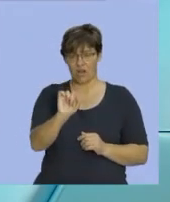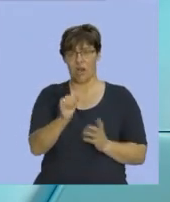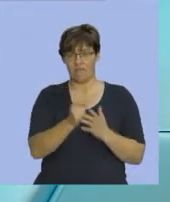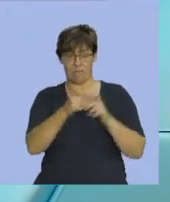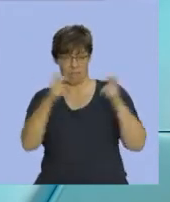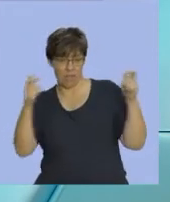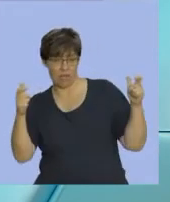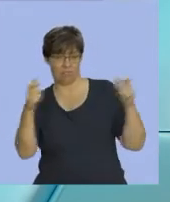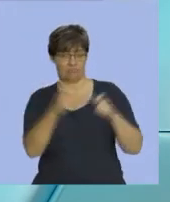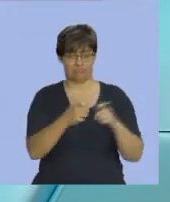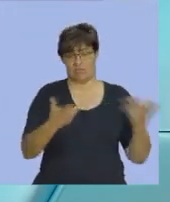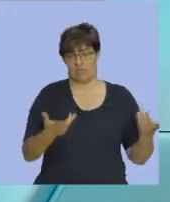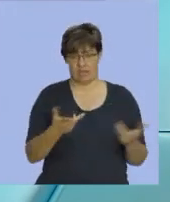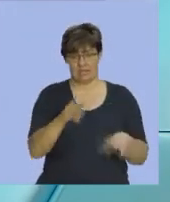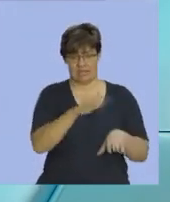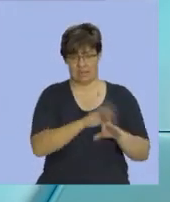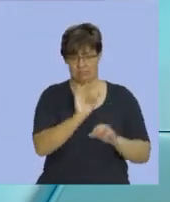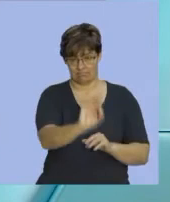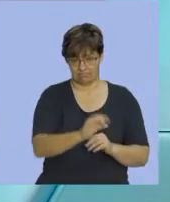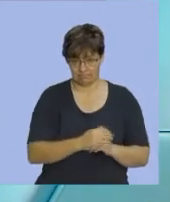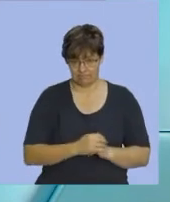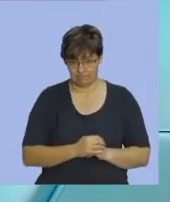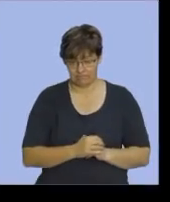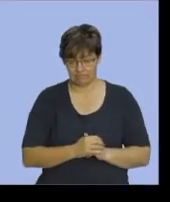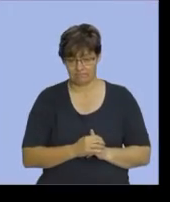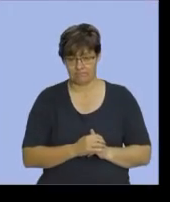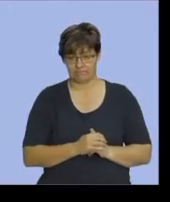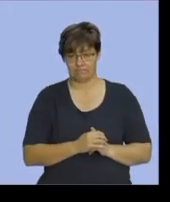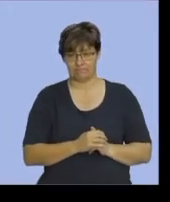of its magnitude at the time.